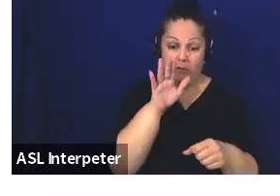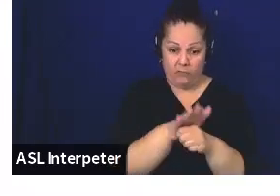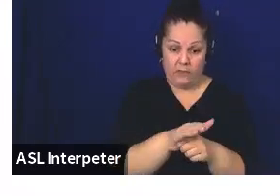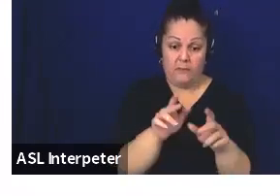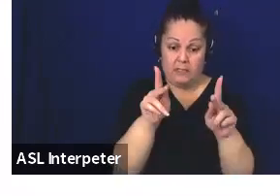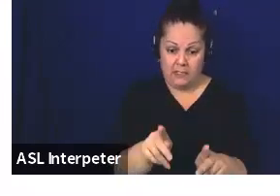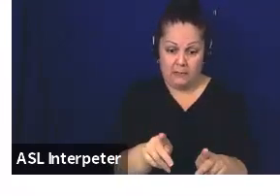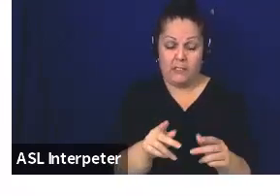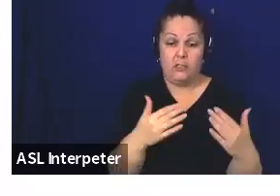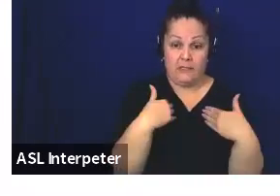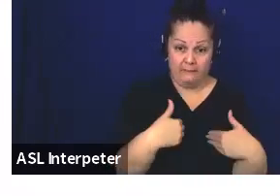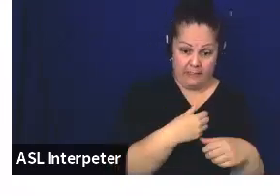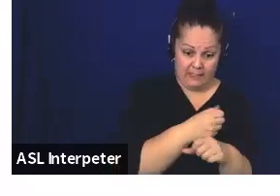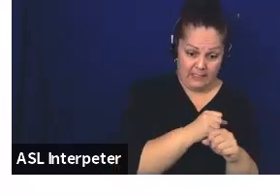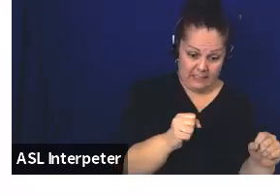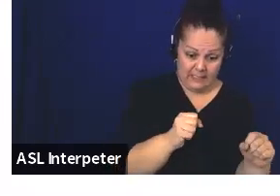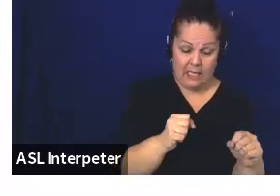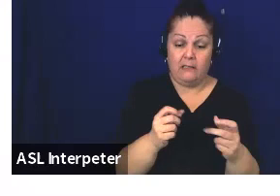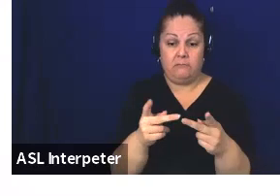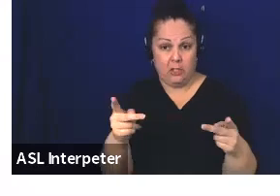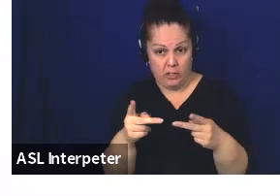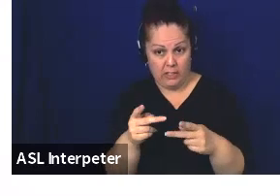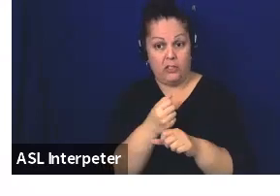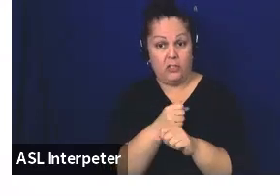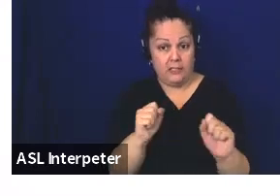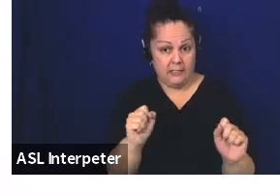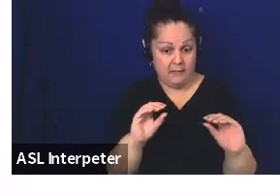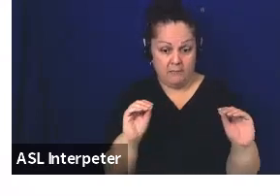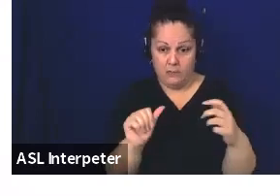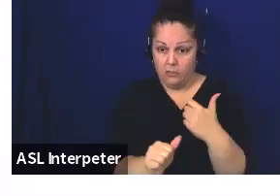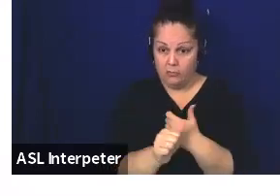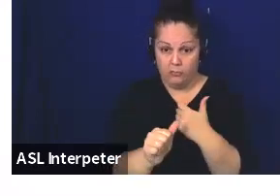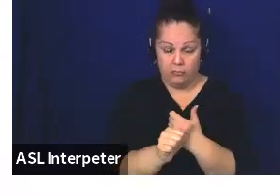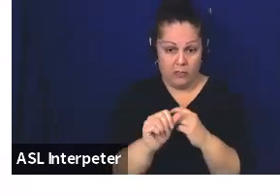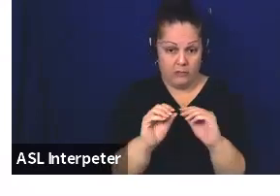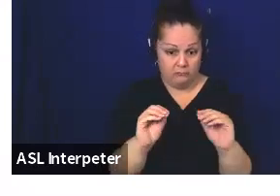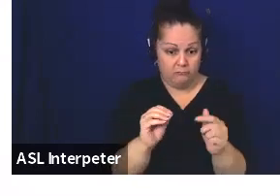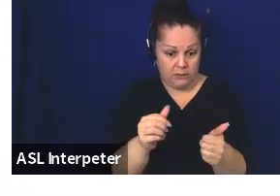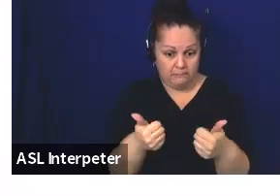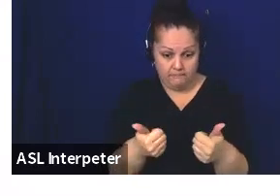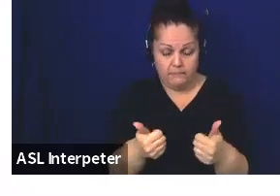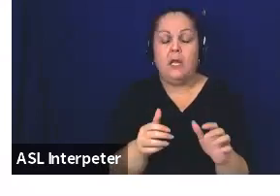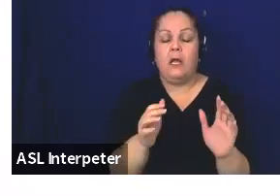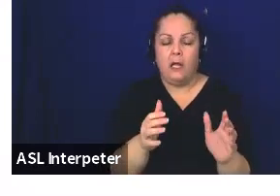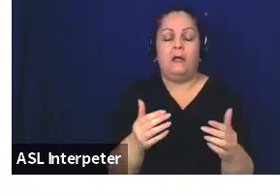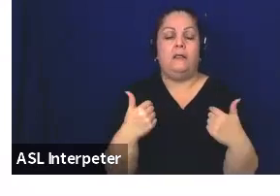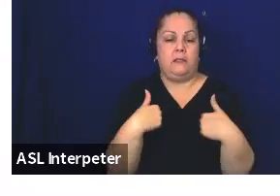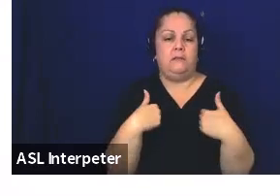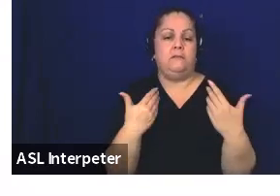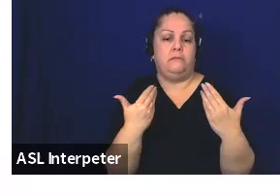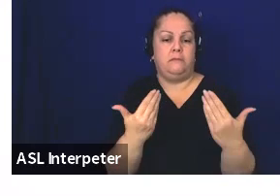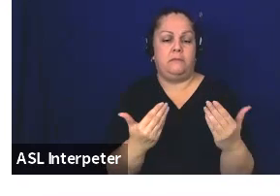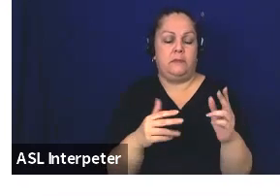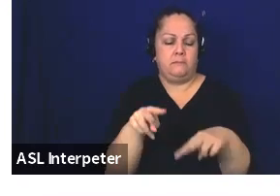individual is both physically safe and the location is not posing any threats to their well-being, the stakeholders should assess